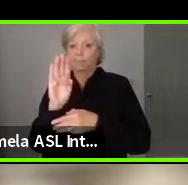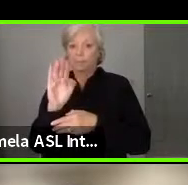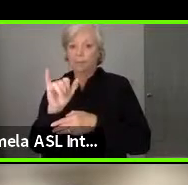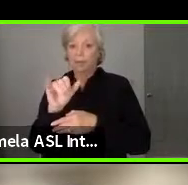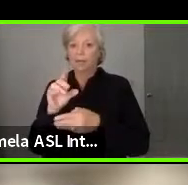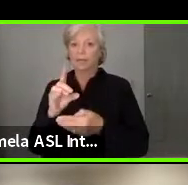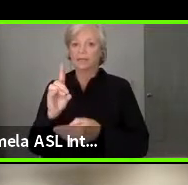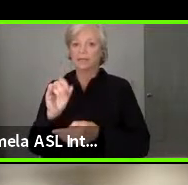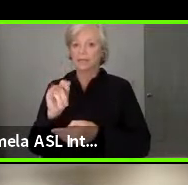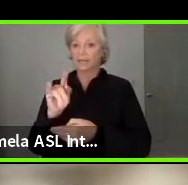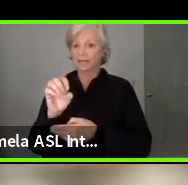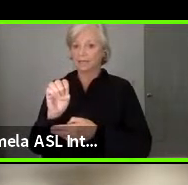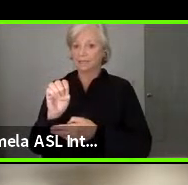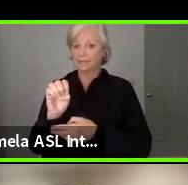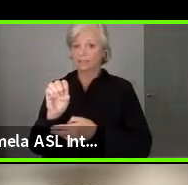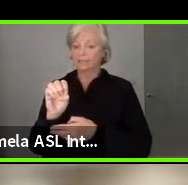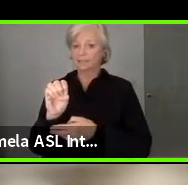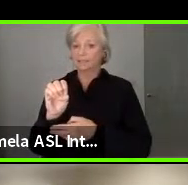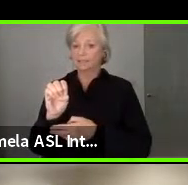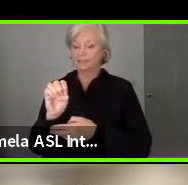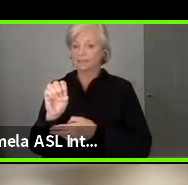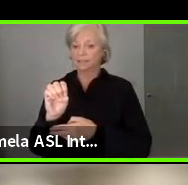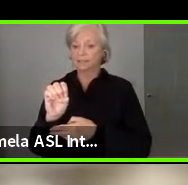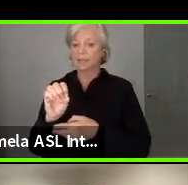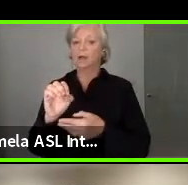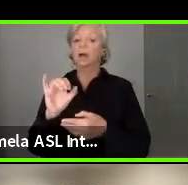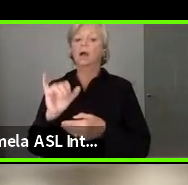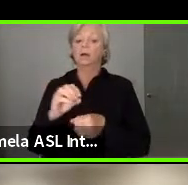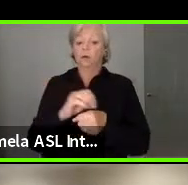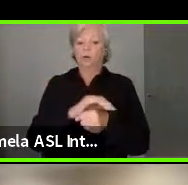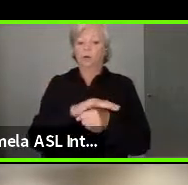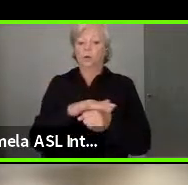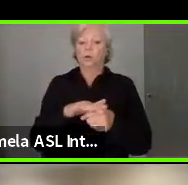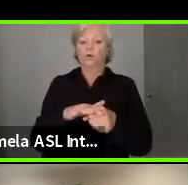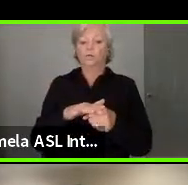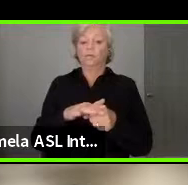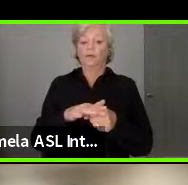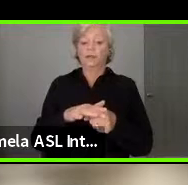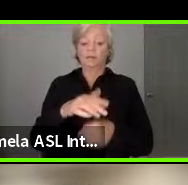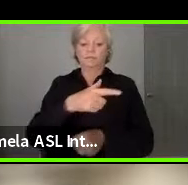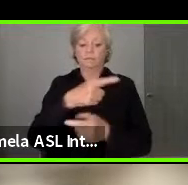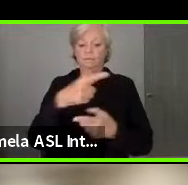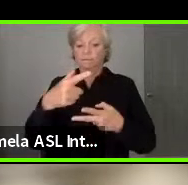And it should For the be for the COVID vaccine. Yes.